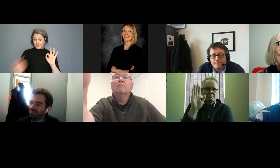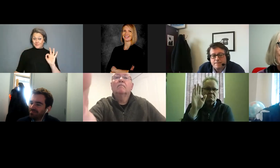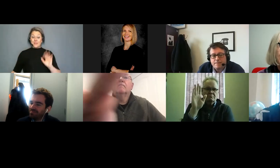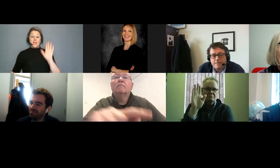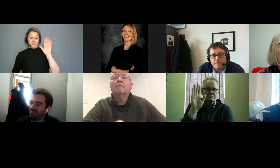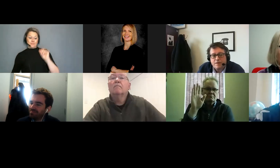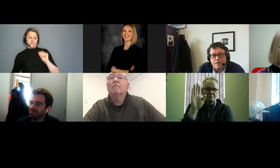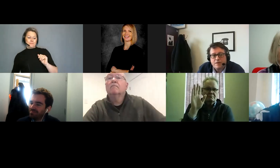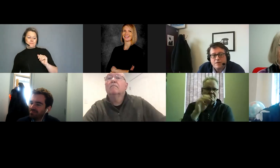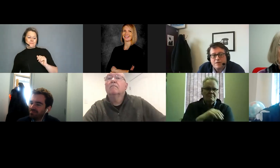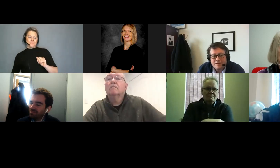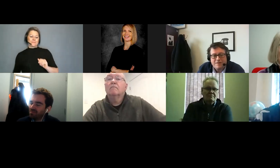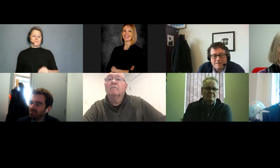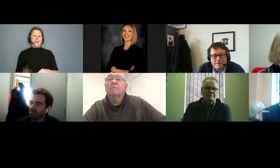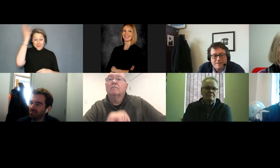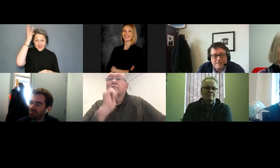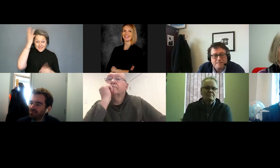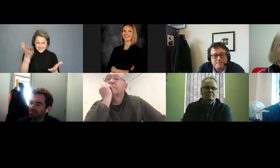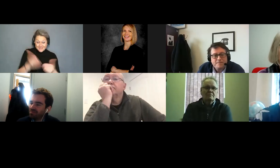We're going to be, Miles.